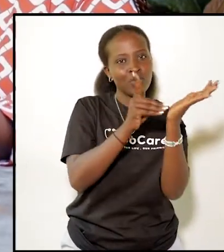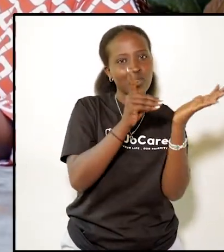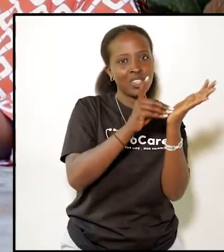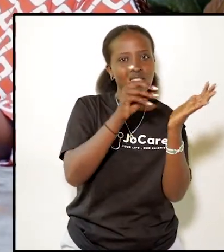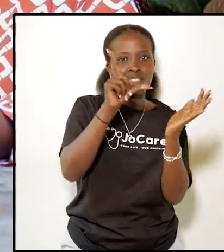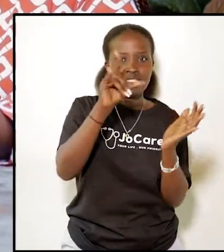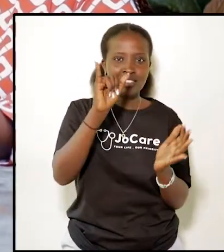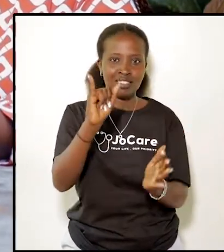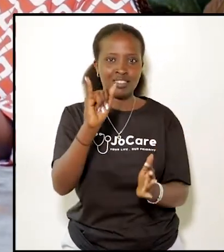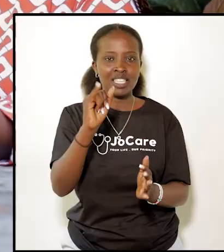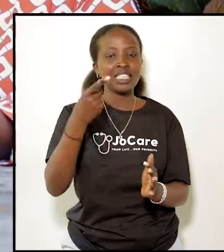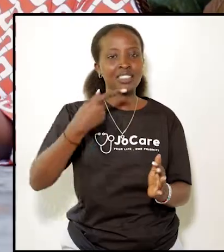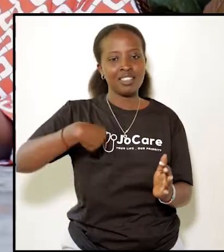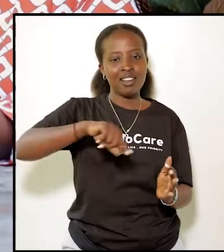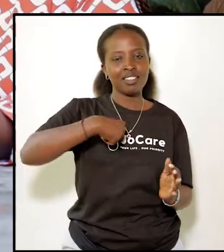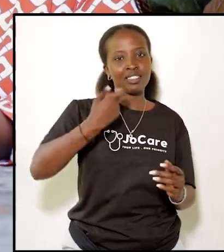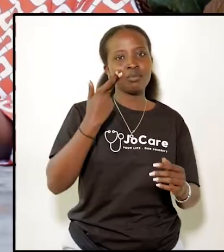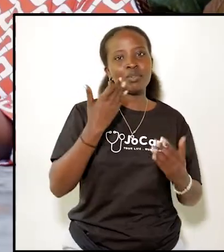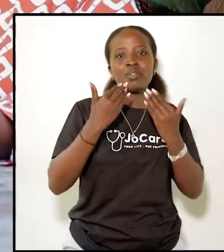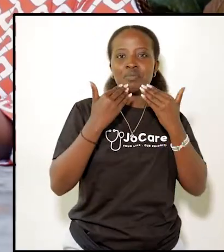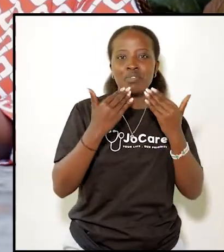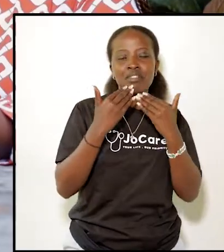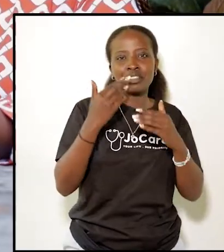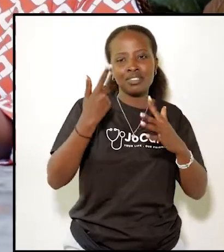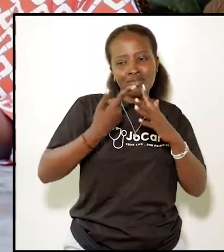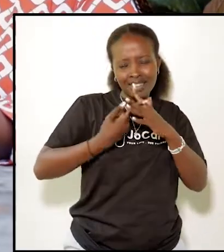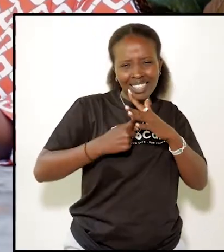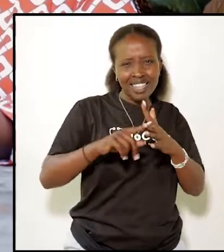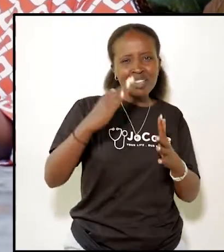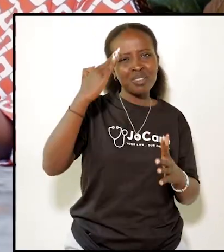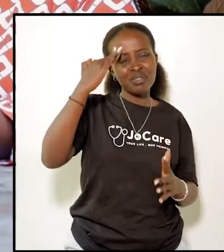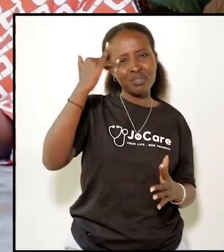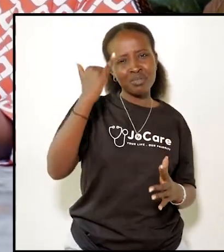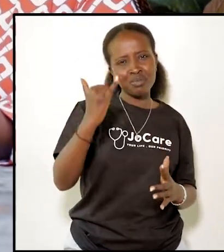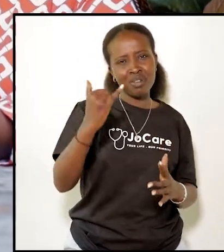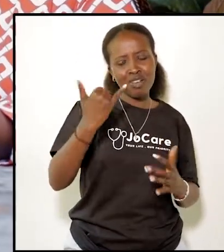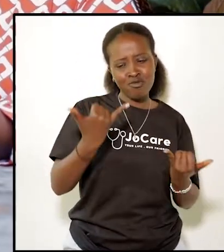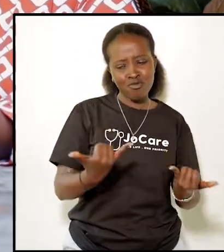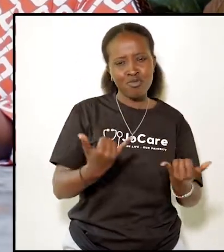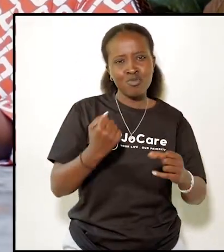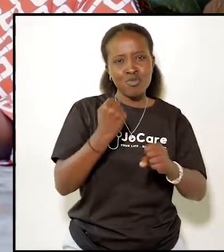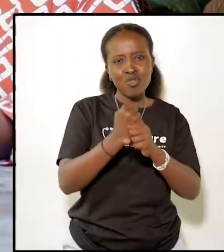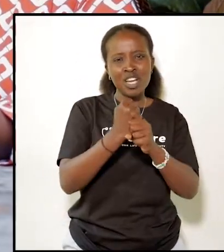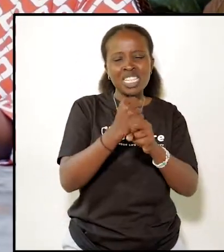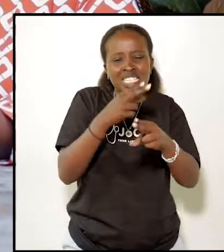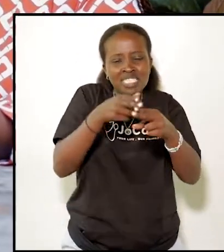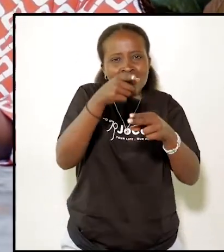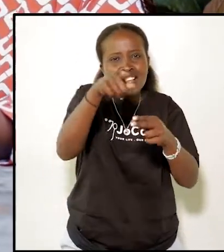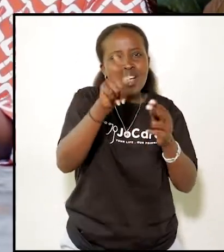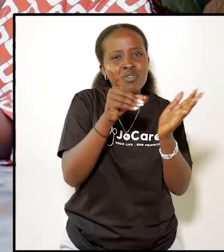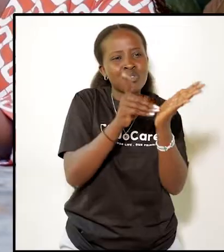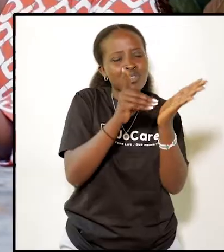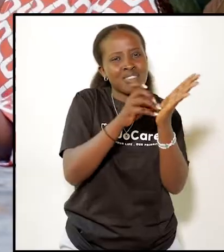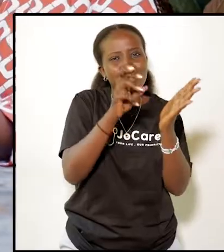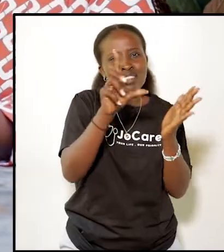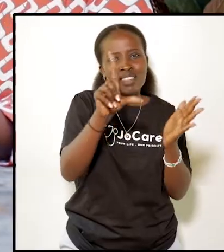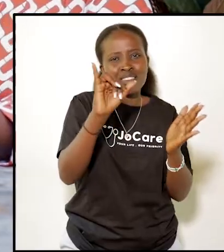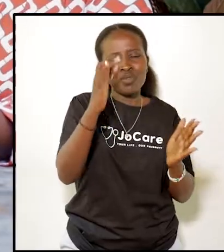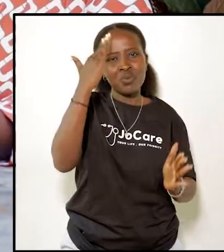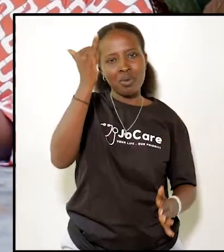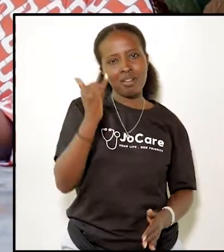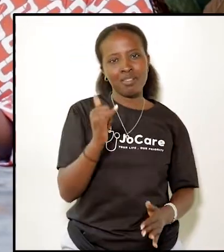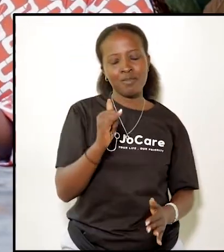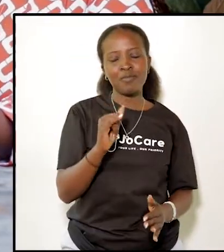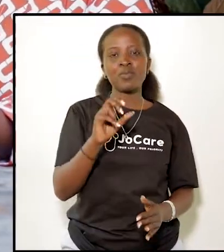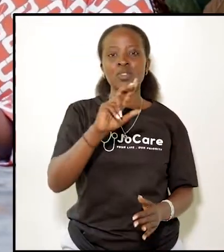Lee. As she said, starting by Dr. Lee, why do they call you Dr. Lee?